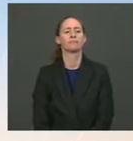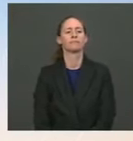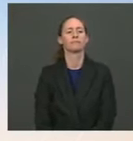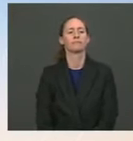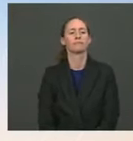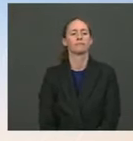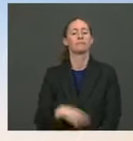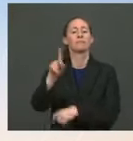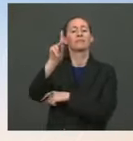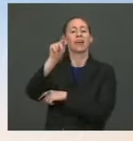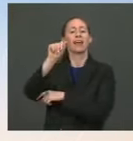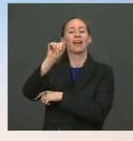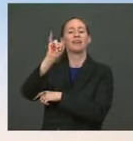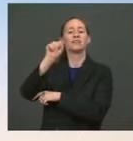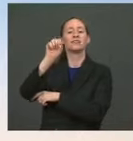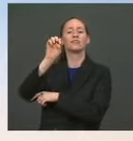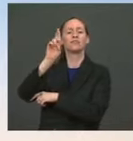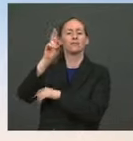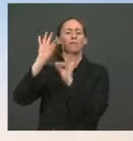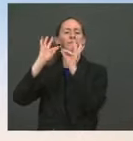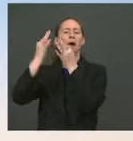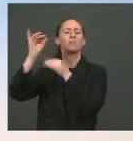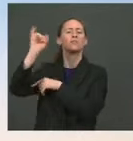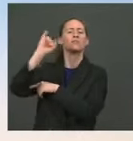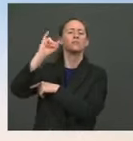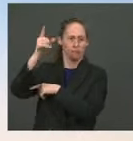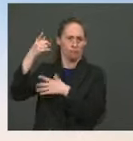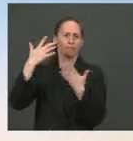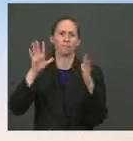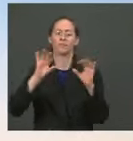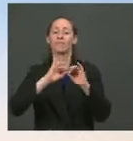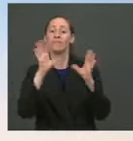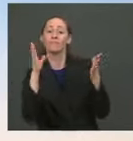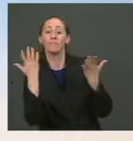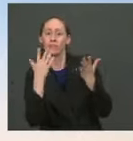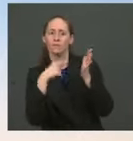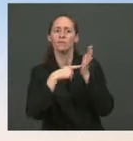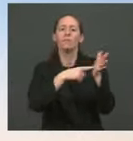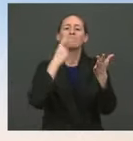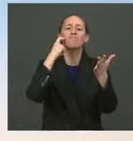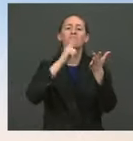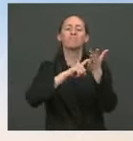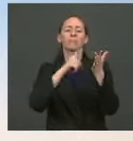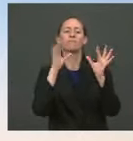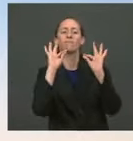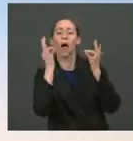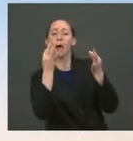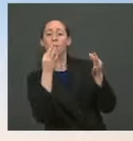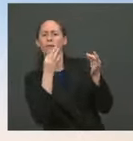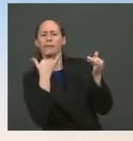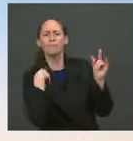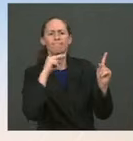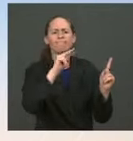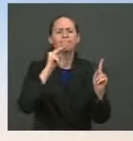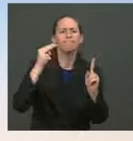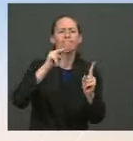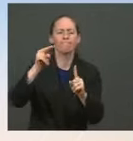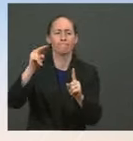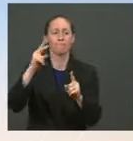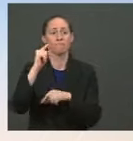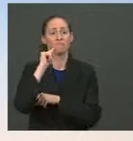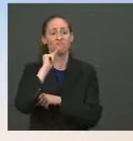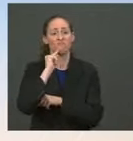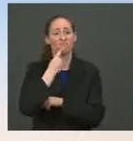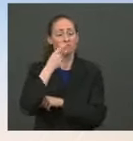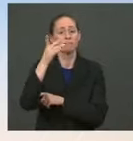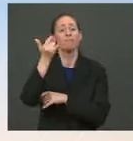its vaccine monitor findings, outlining that belief in pandemic-related misinformation is widespread,